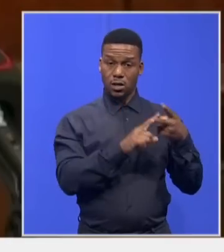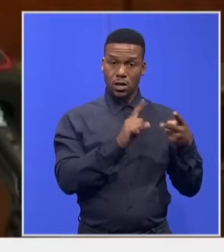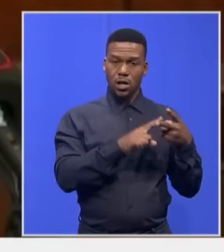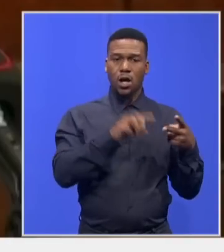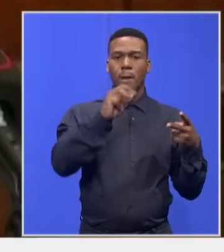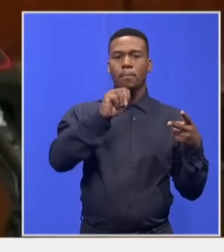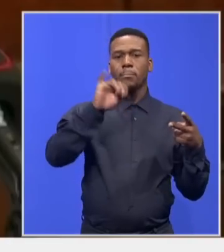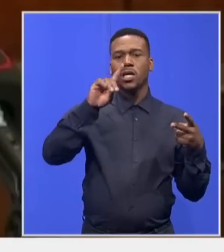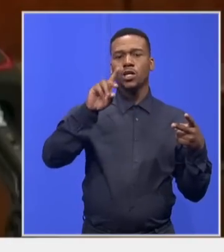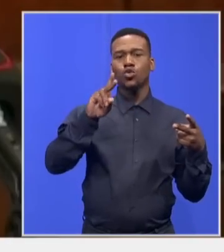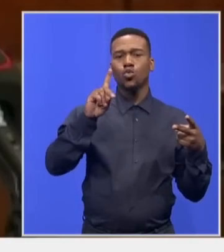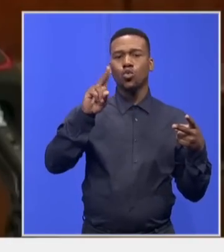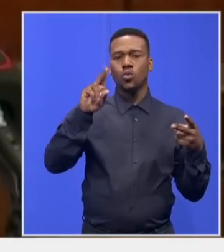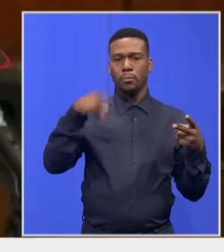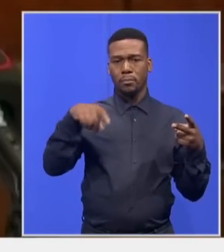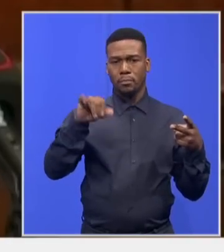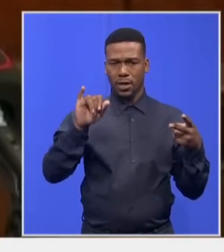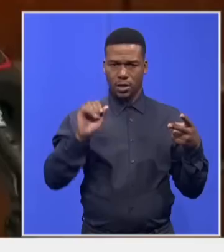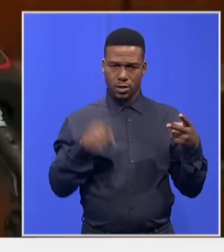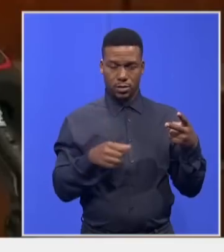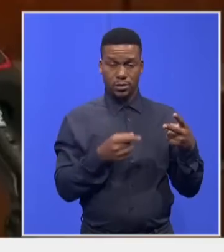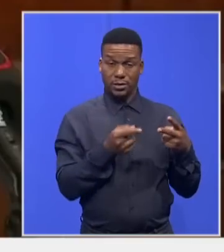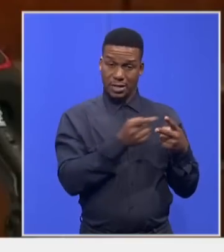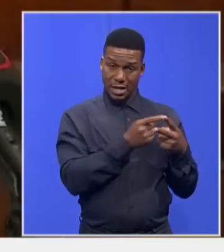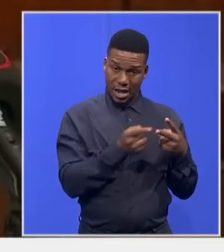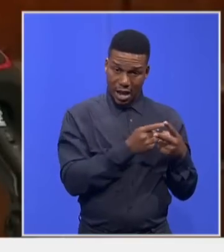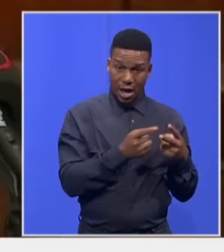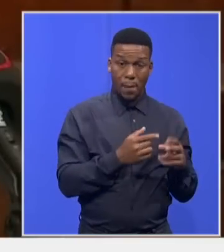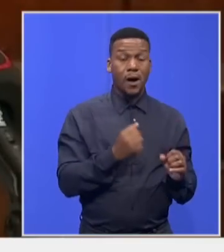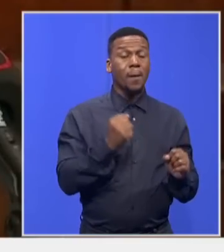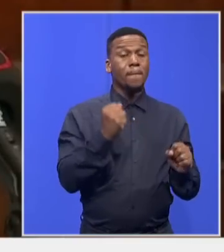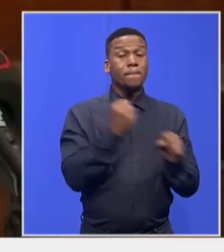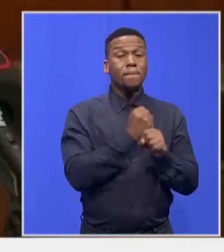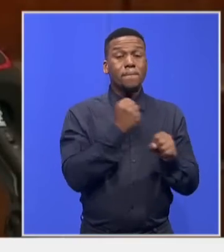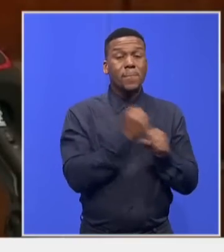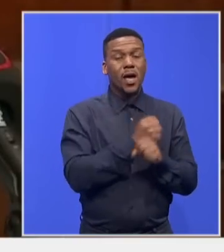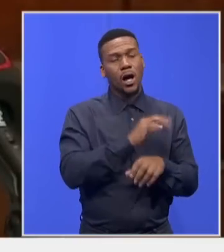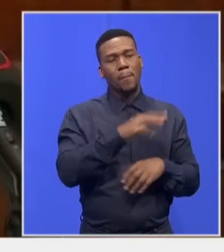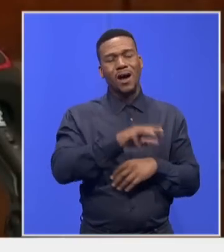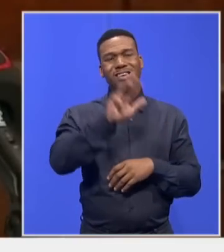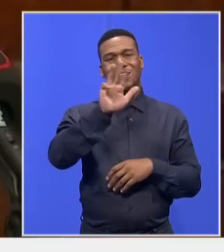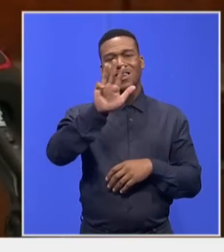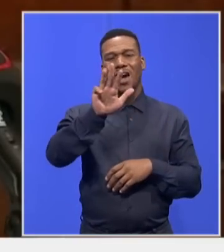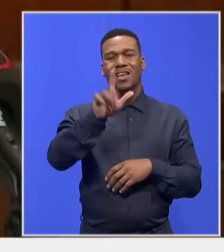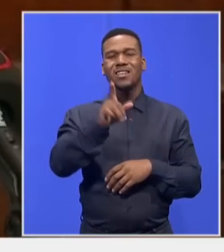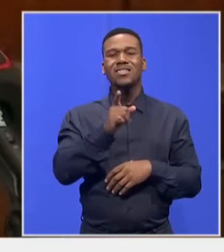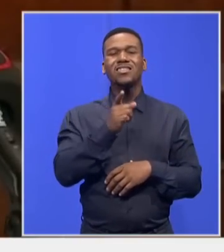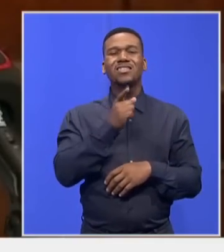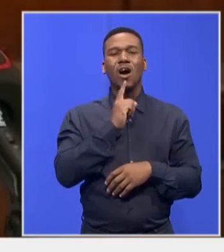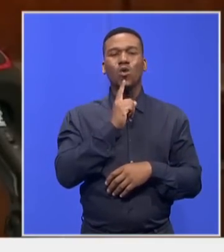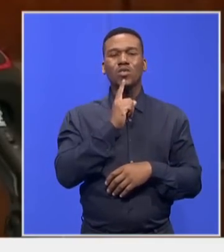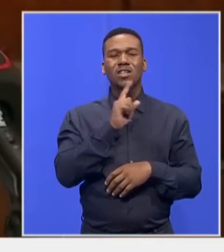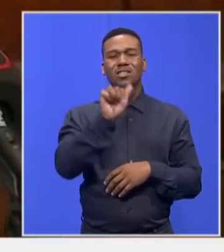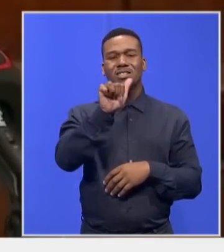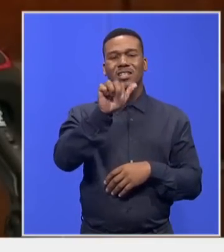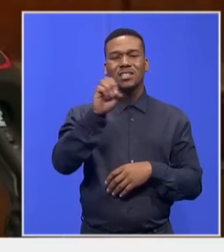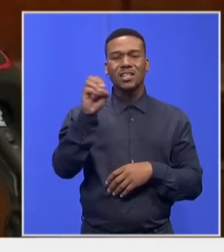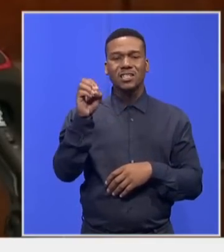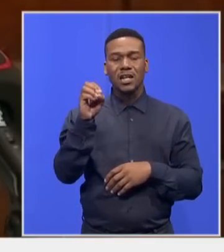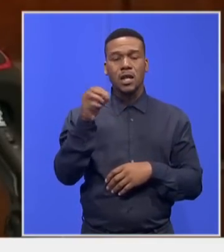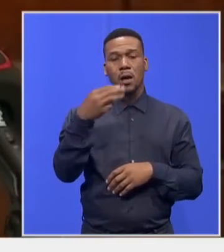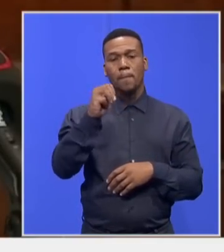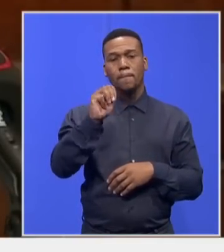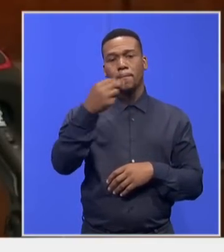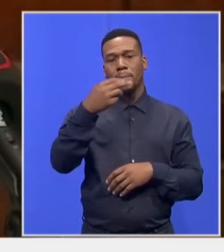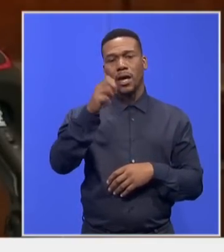1 stations, they give us about 9,600 megawatts. Just to put that into context, so if you